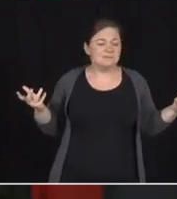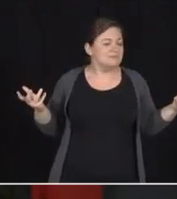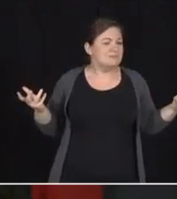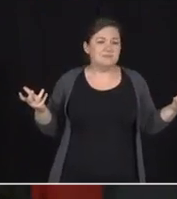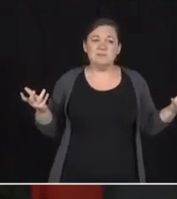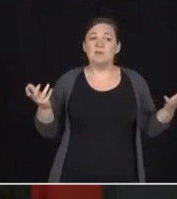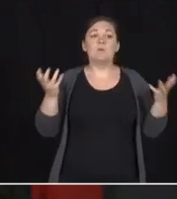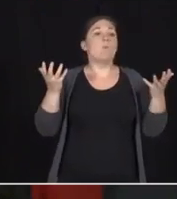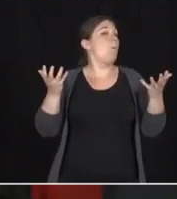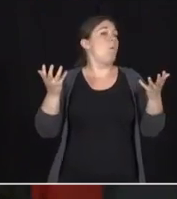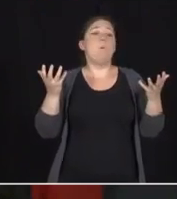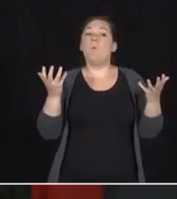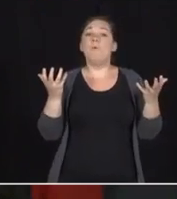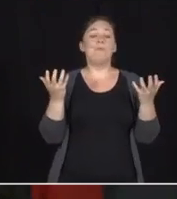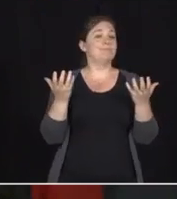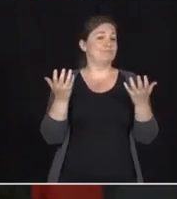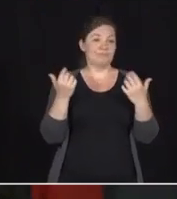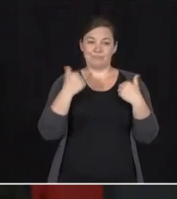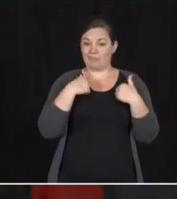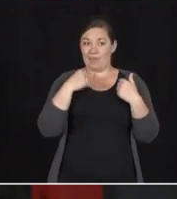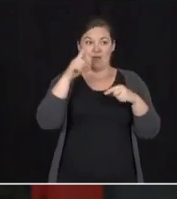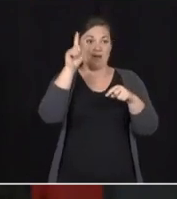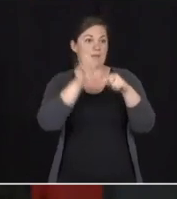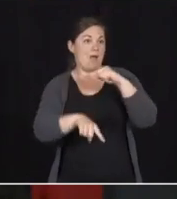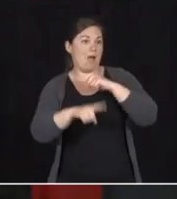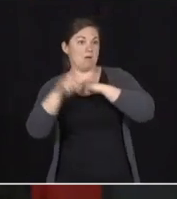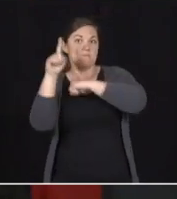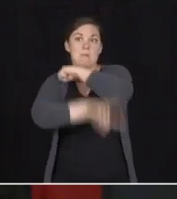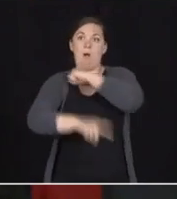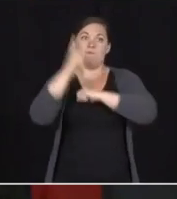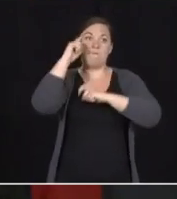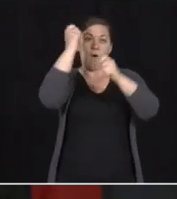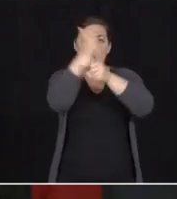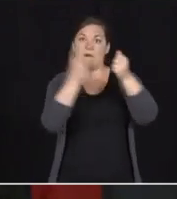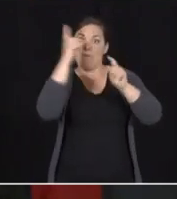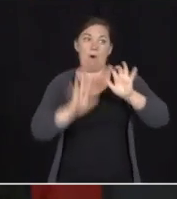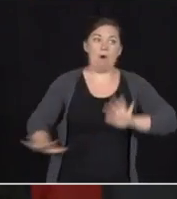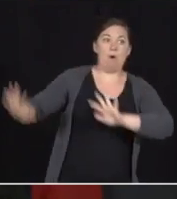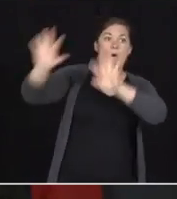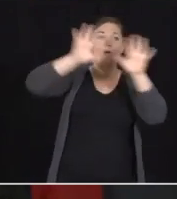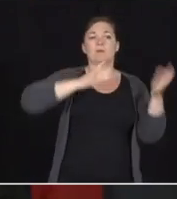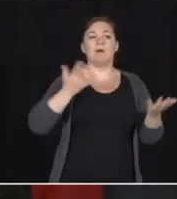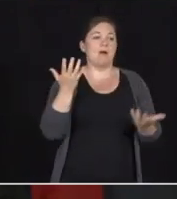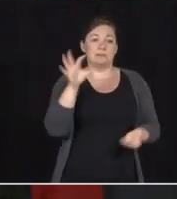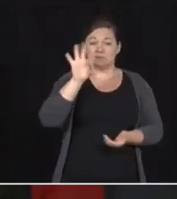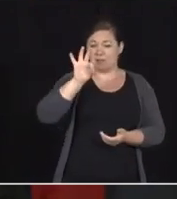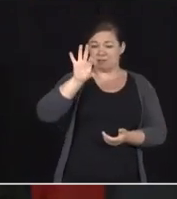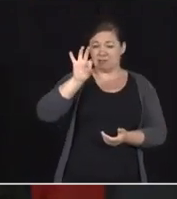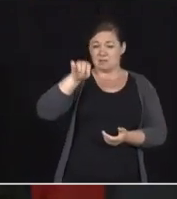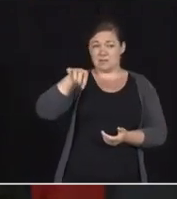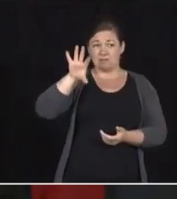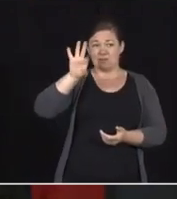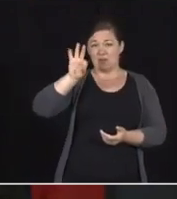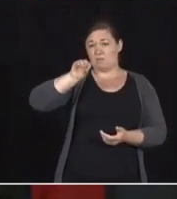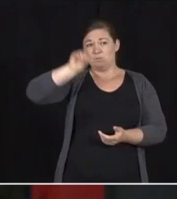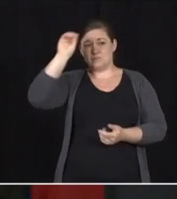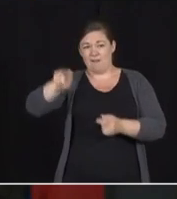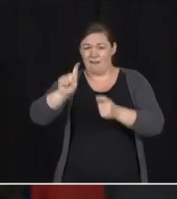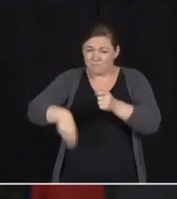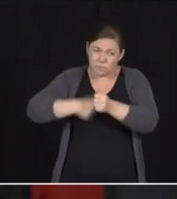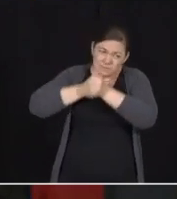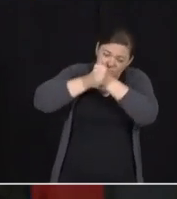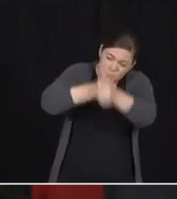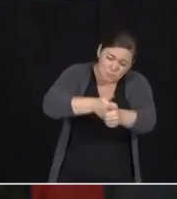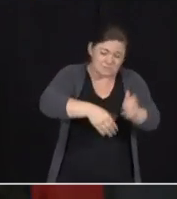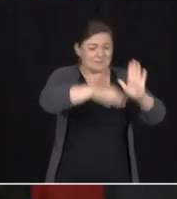broad brush across Toronto. Like 99.9% of the people are phenomenal. You get the odd group